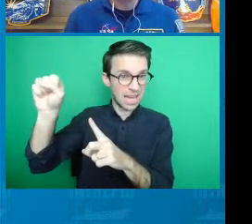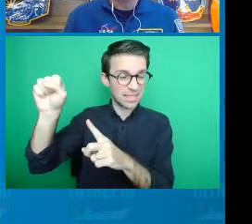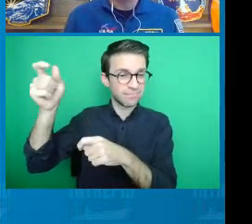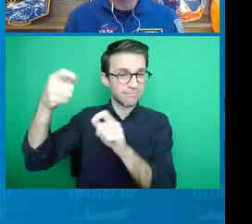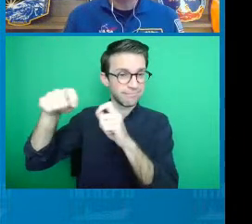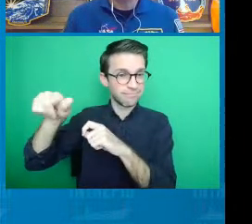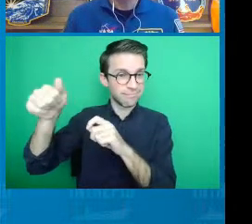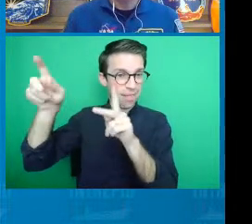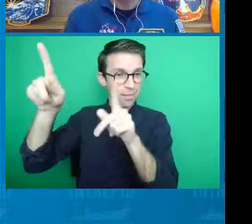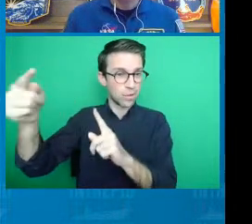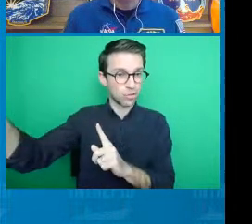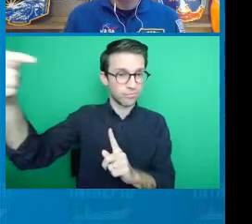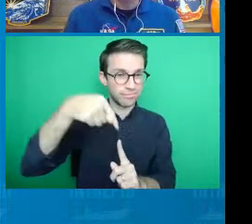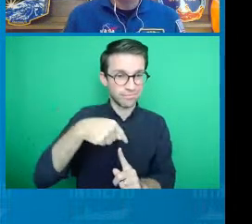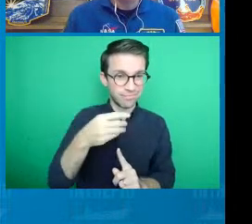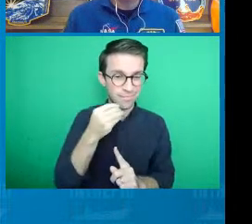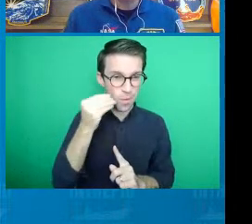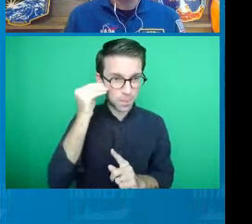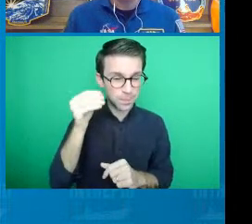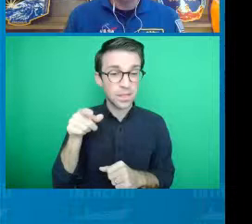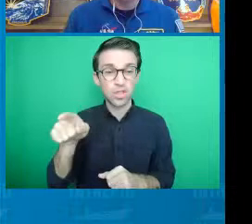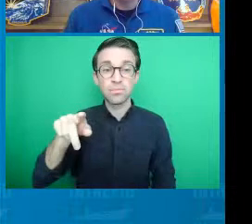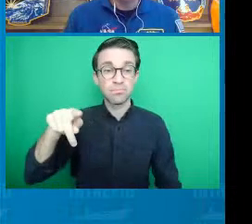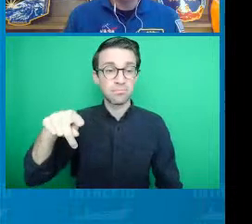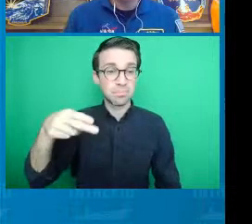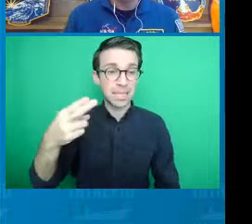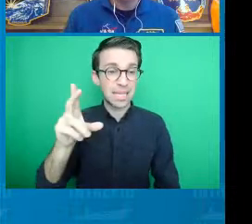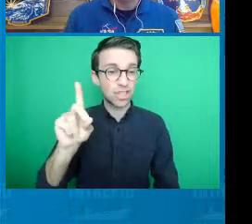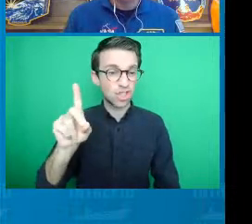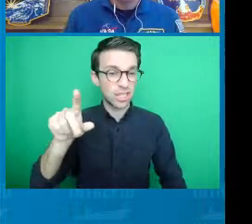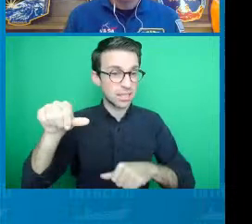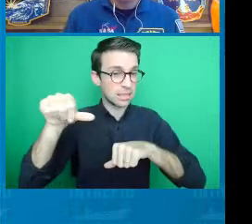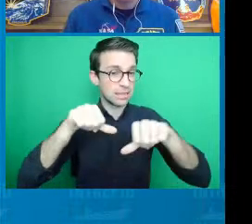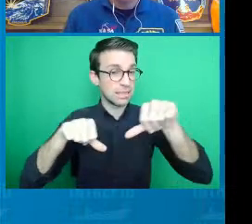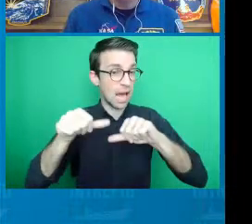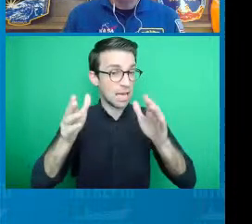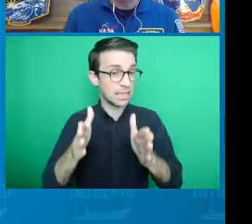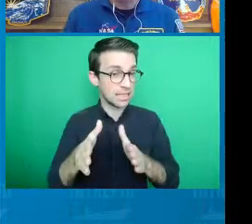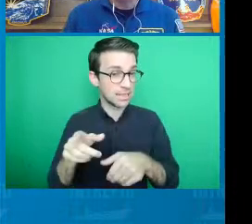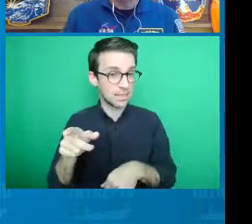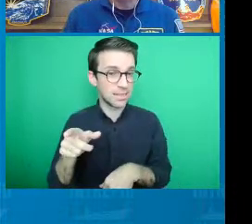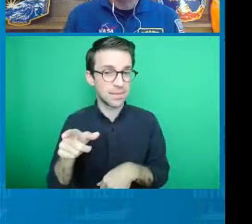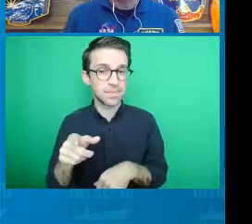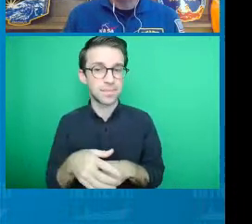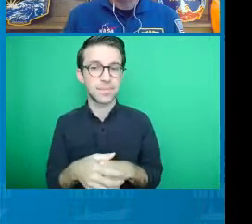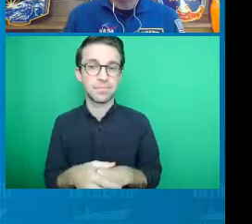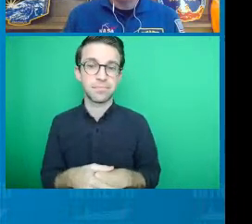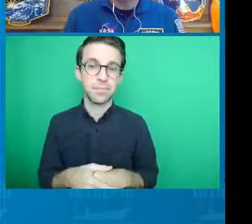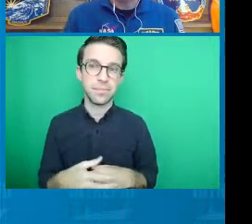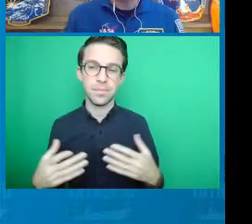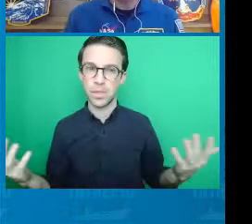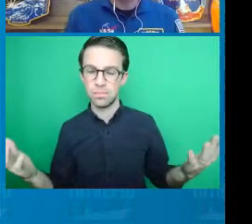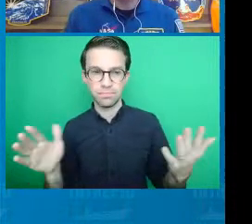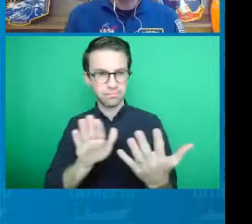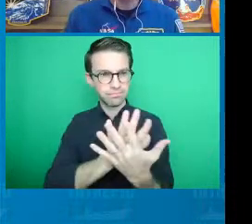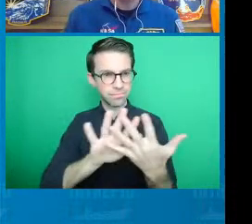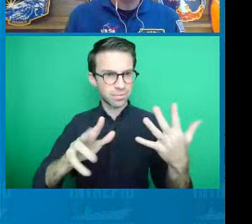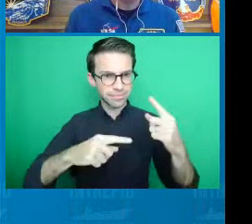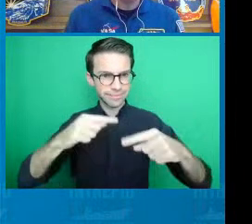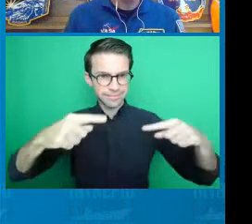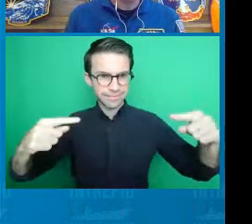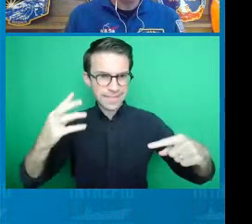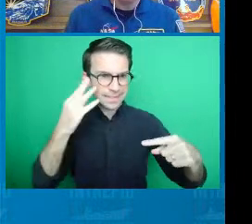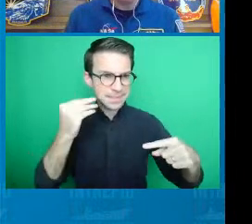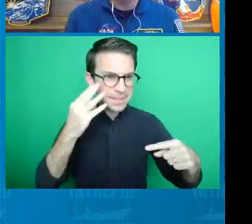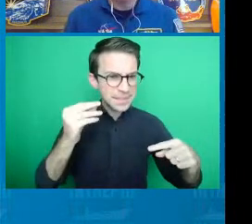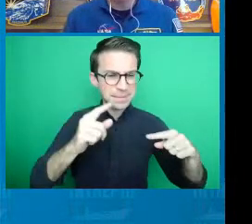she's a PhD scientist. And yeah, so this is, you get a broad range, but